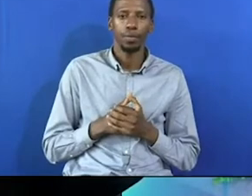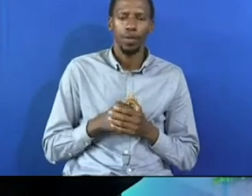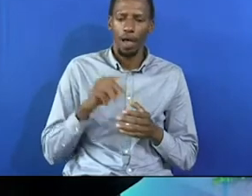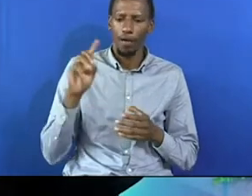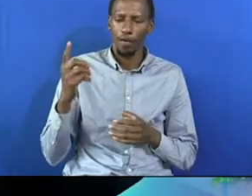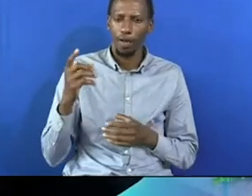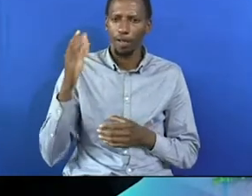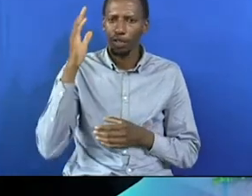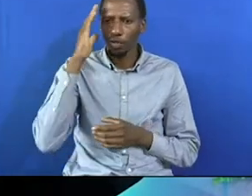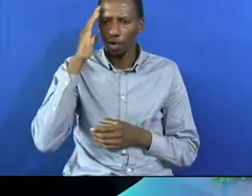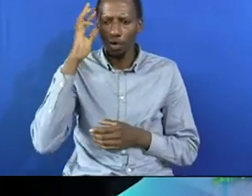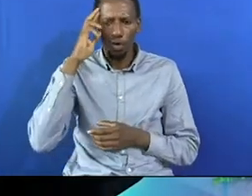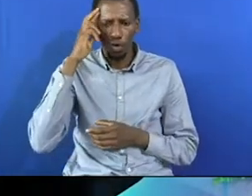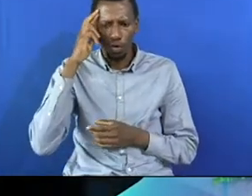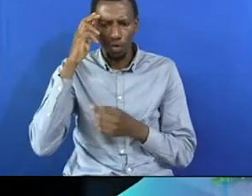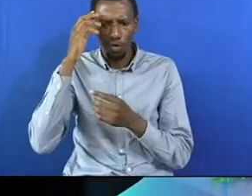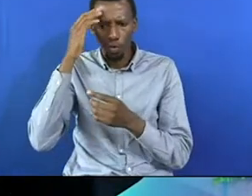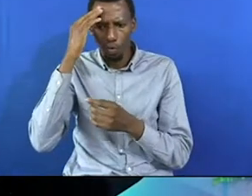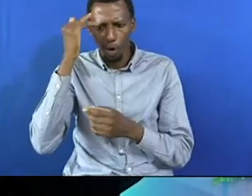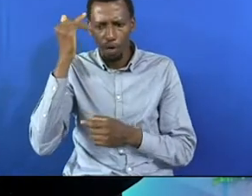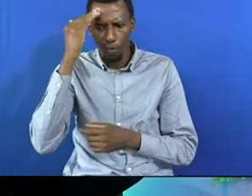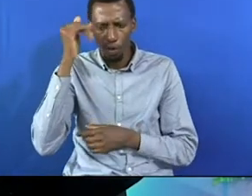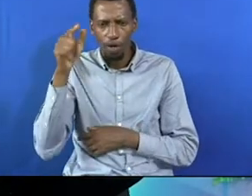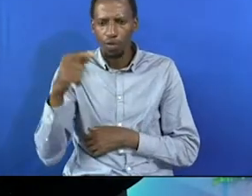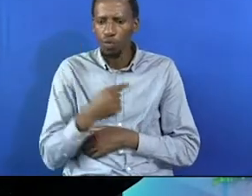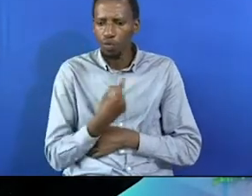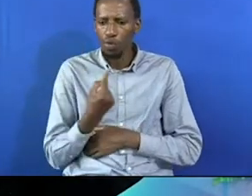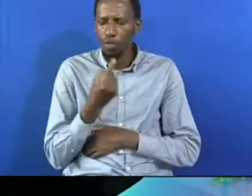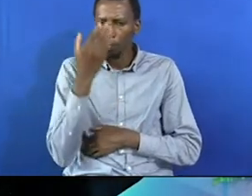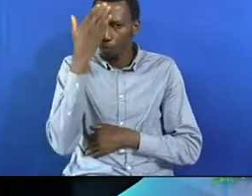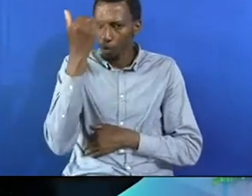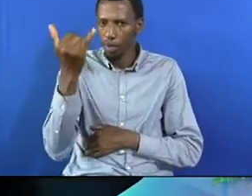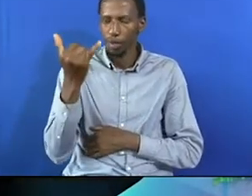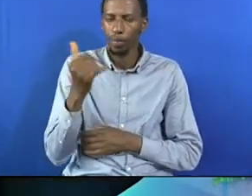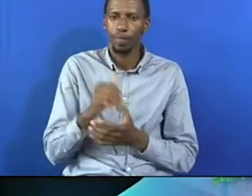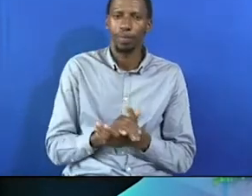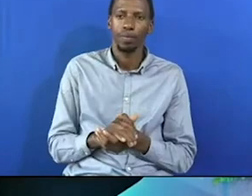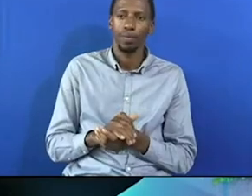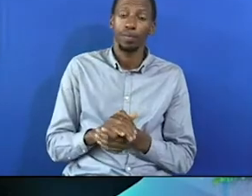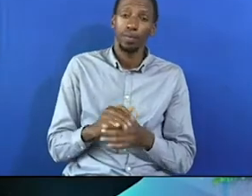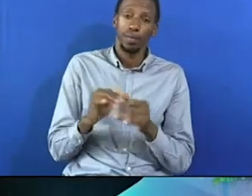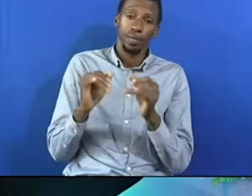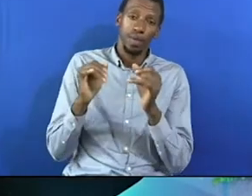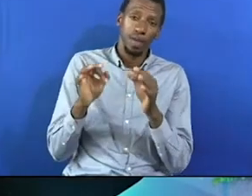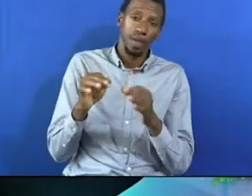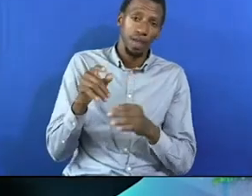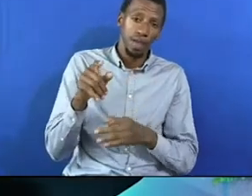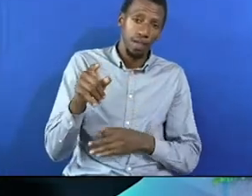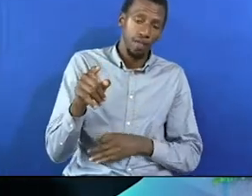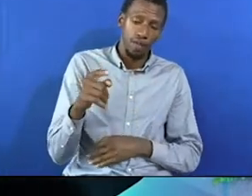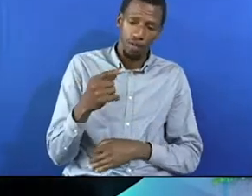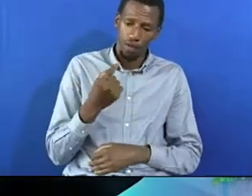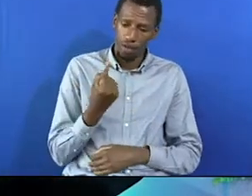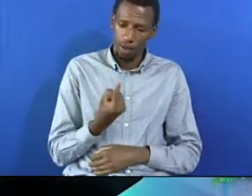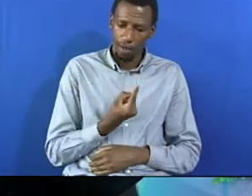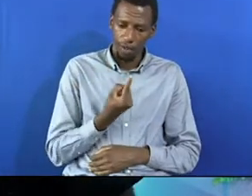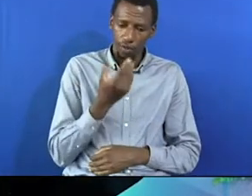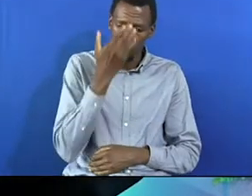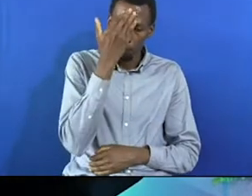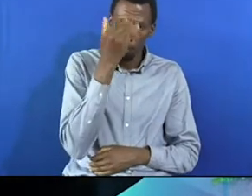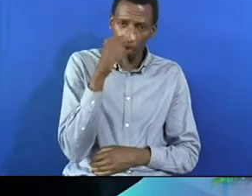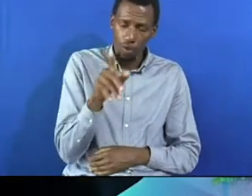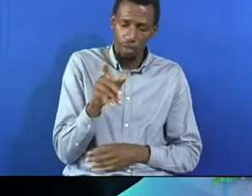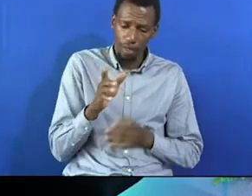Identify the reasons why you are single. If you are single out of personal choice,